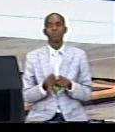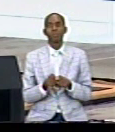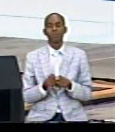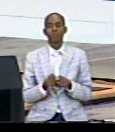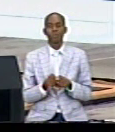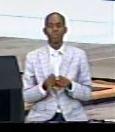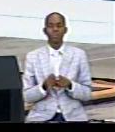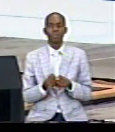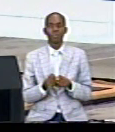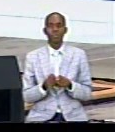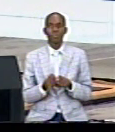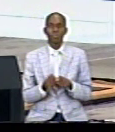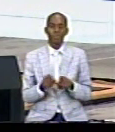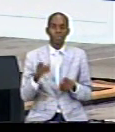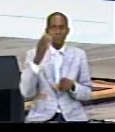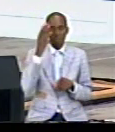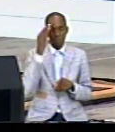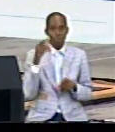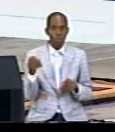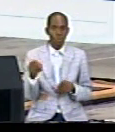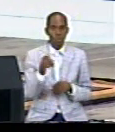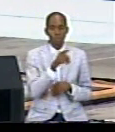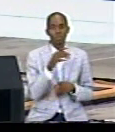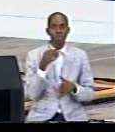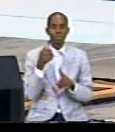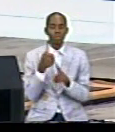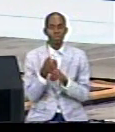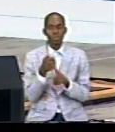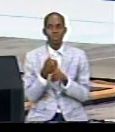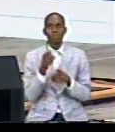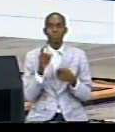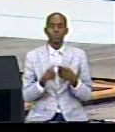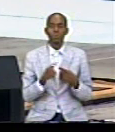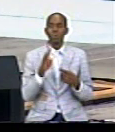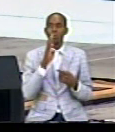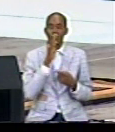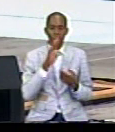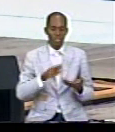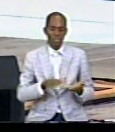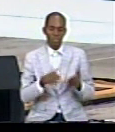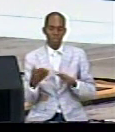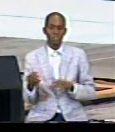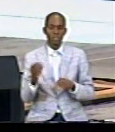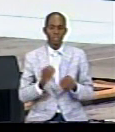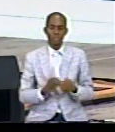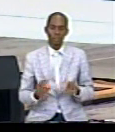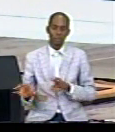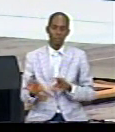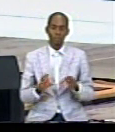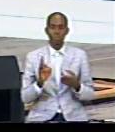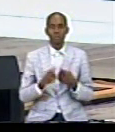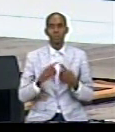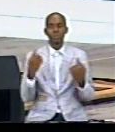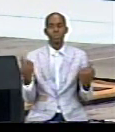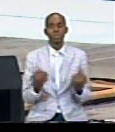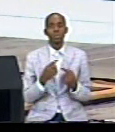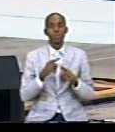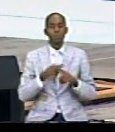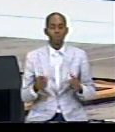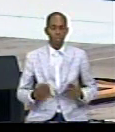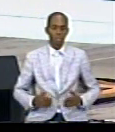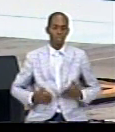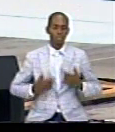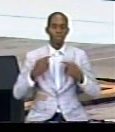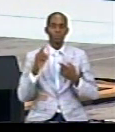ye also yourselves to be dead indeed unto sin, but alive